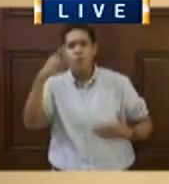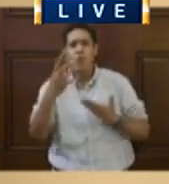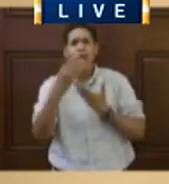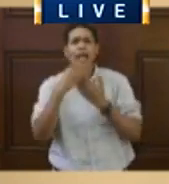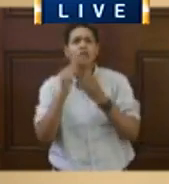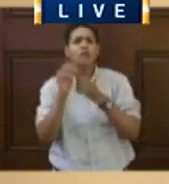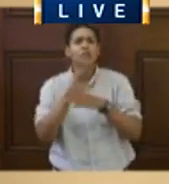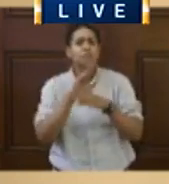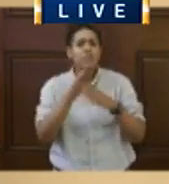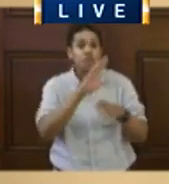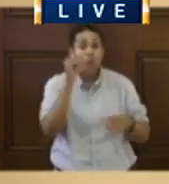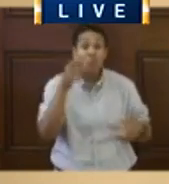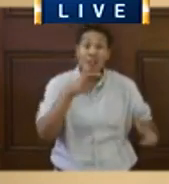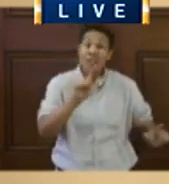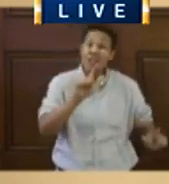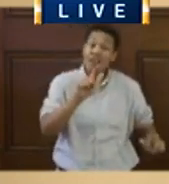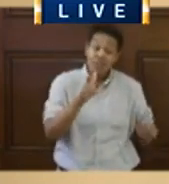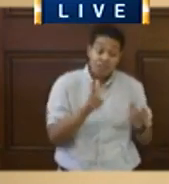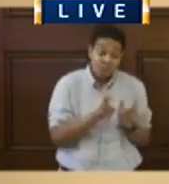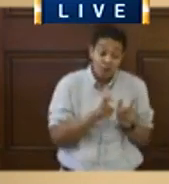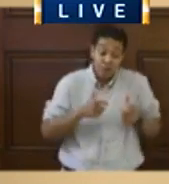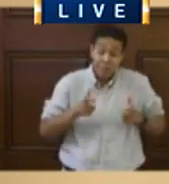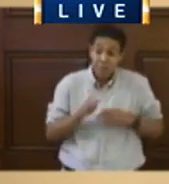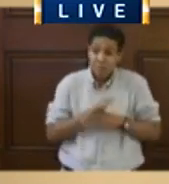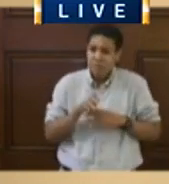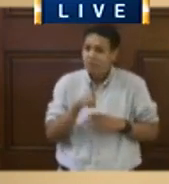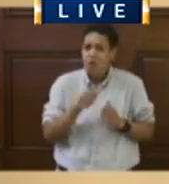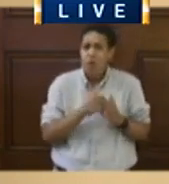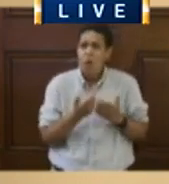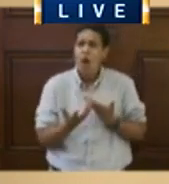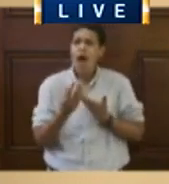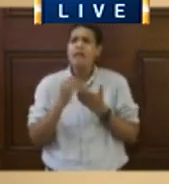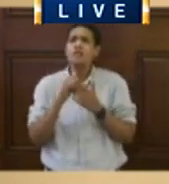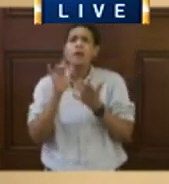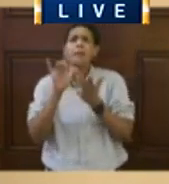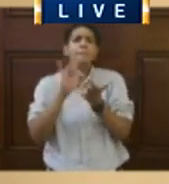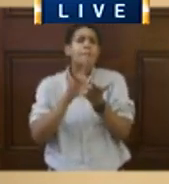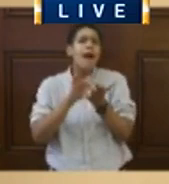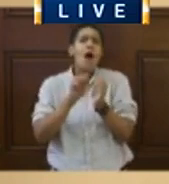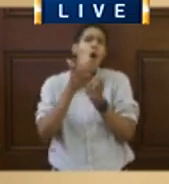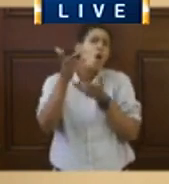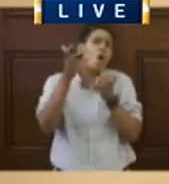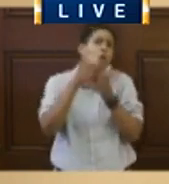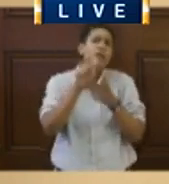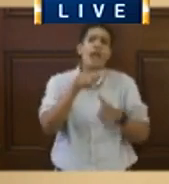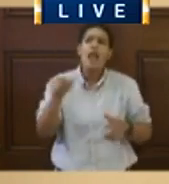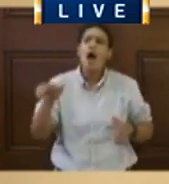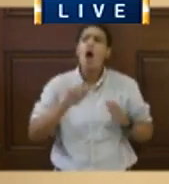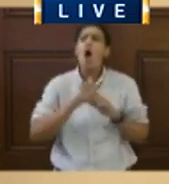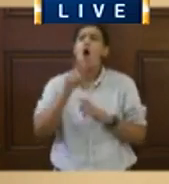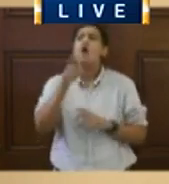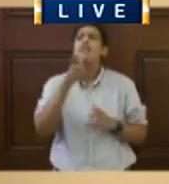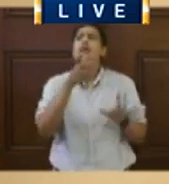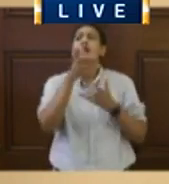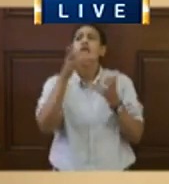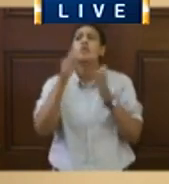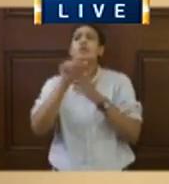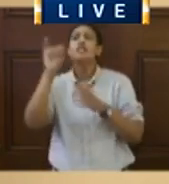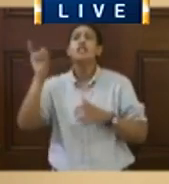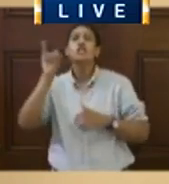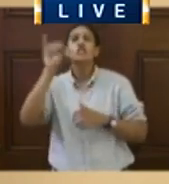and medium enterprises especially, how do they engage with their banks, how do they engage with their landlords, how do they engage with their insurance